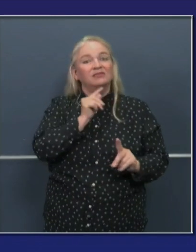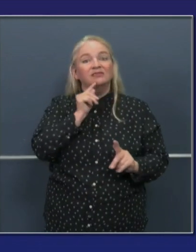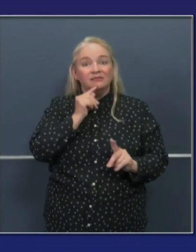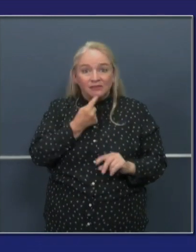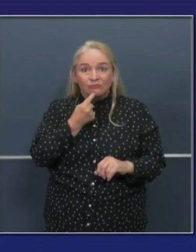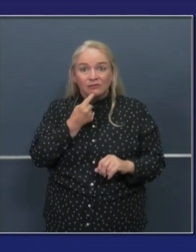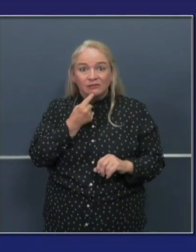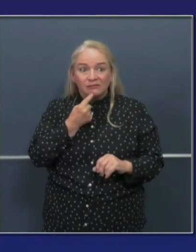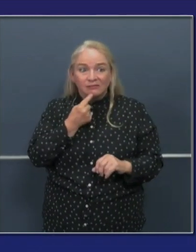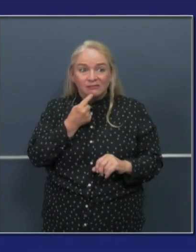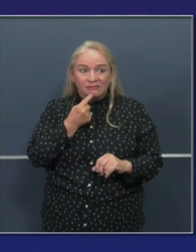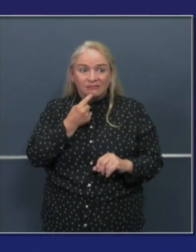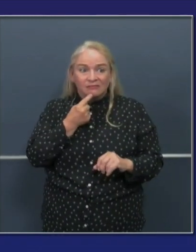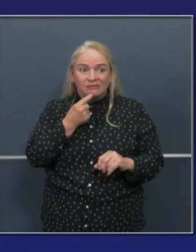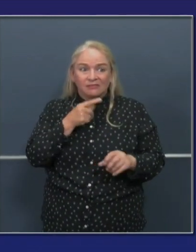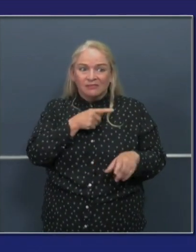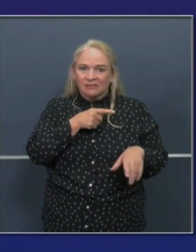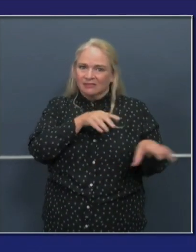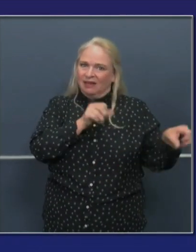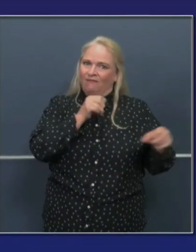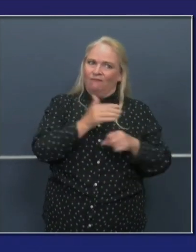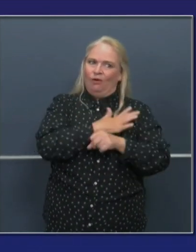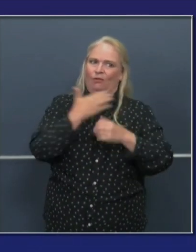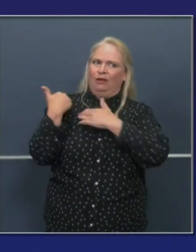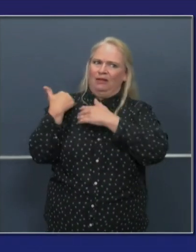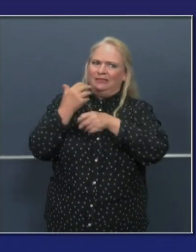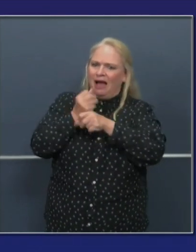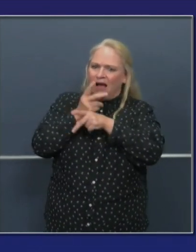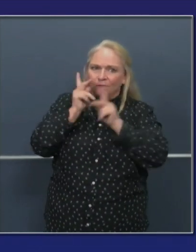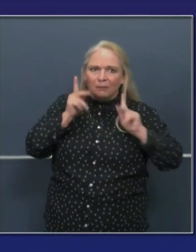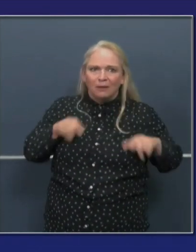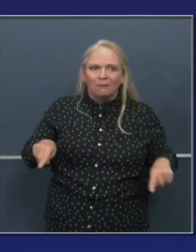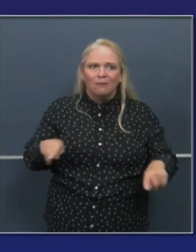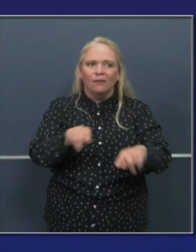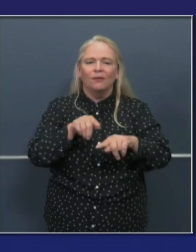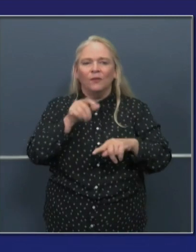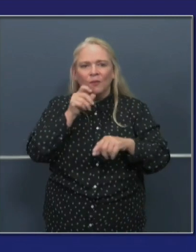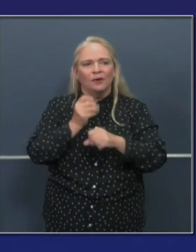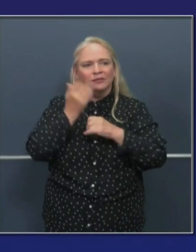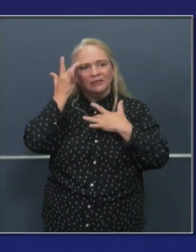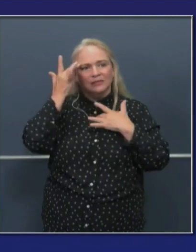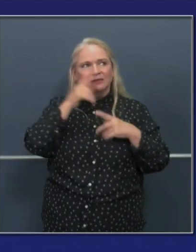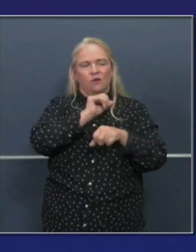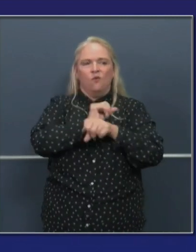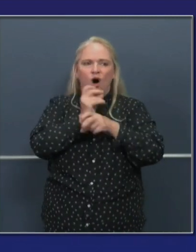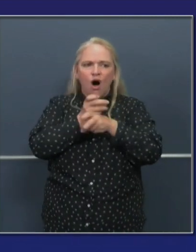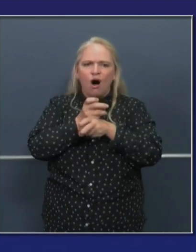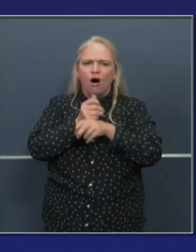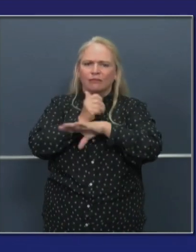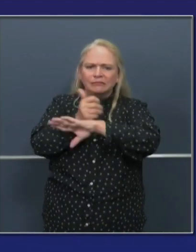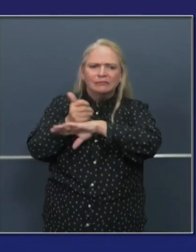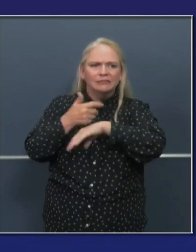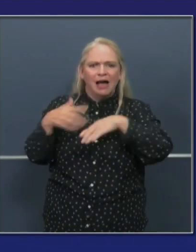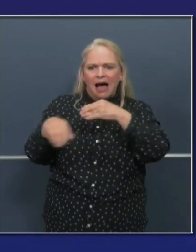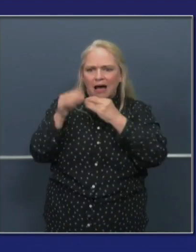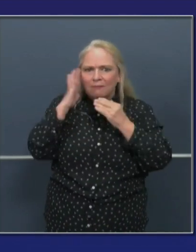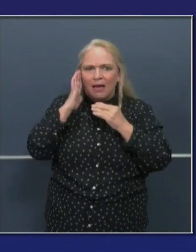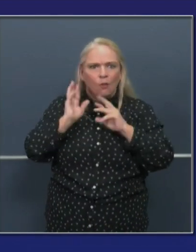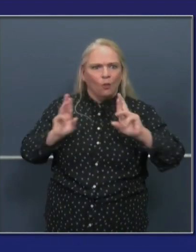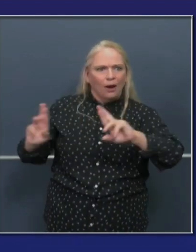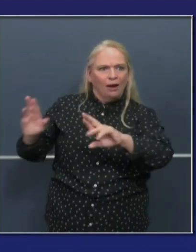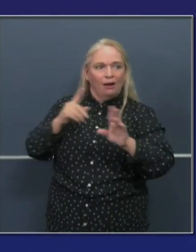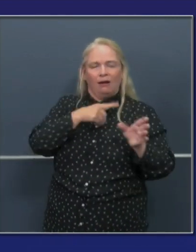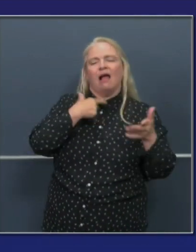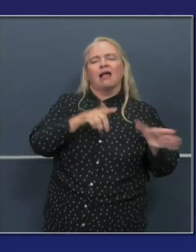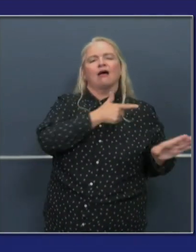want to give her the privilege of this opportunity to engage with all of you and explain a little bit more comprehensively what